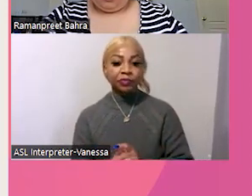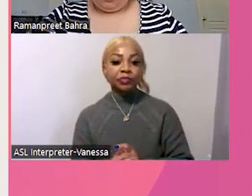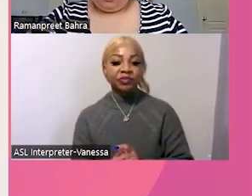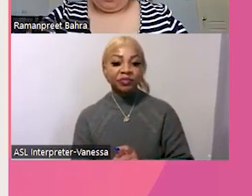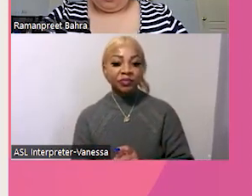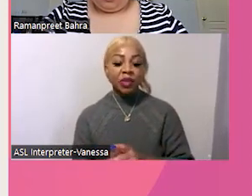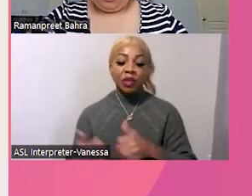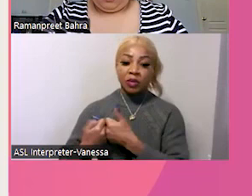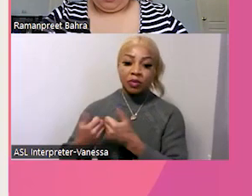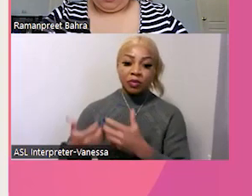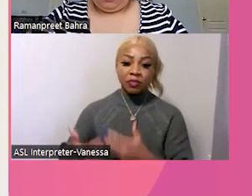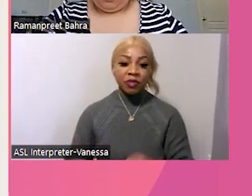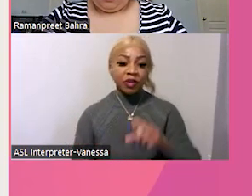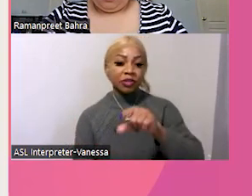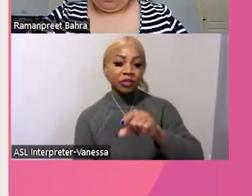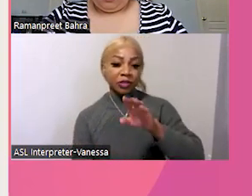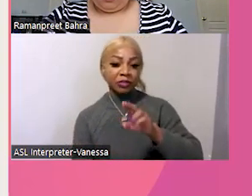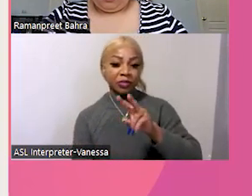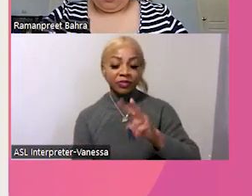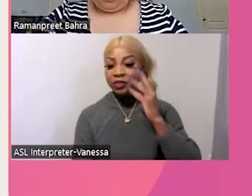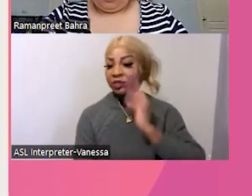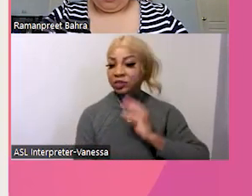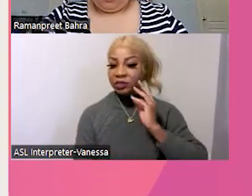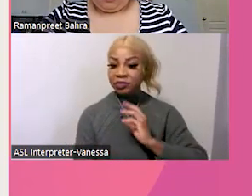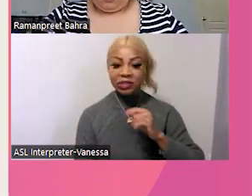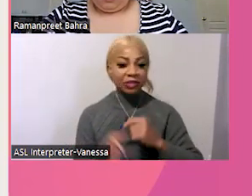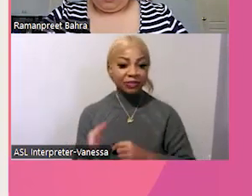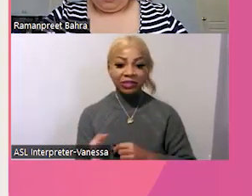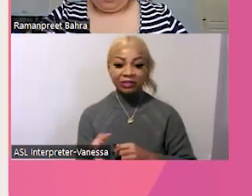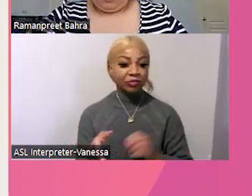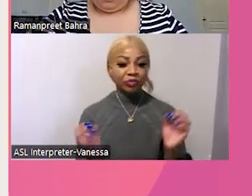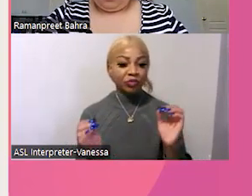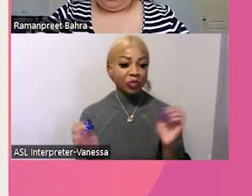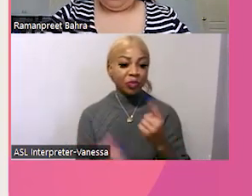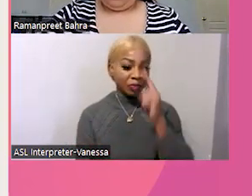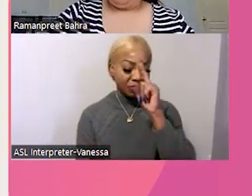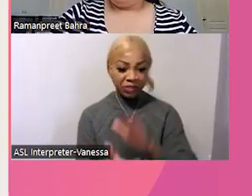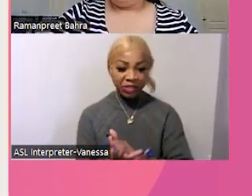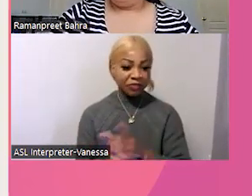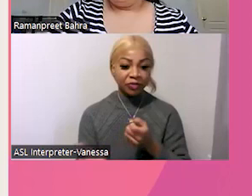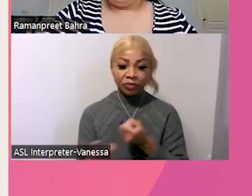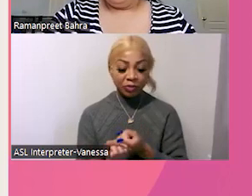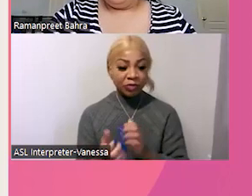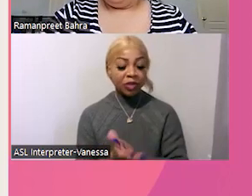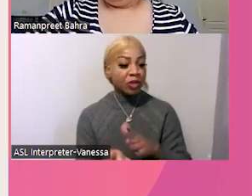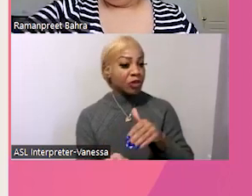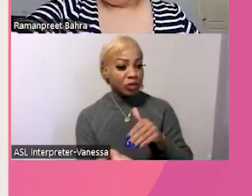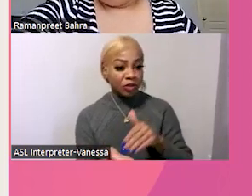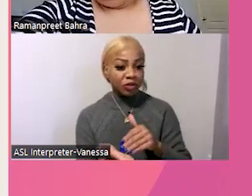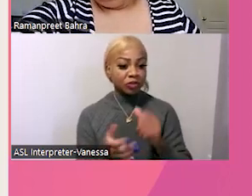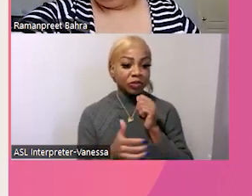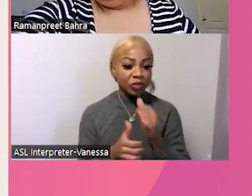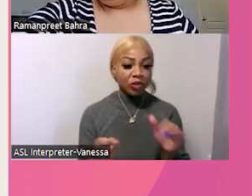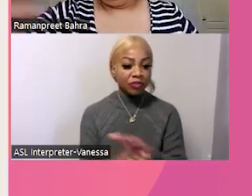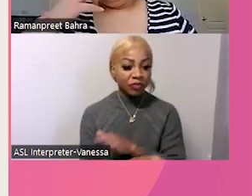partner or gender-based violence she's experiencing is going uncaptured and unexplored. Her doctor does not take the time to do a full evaluation of